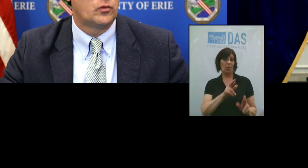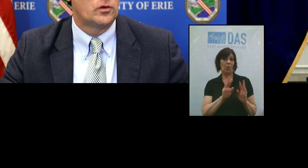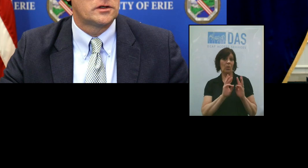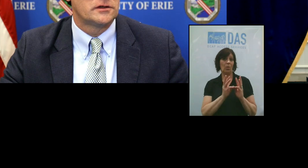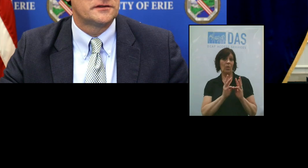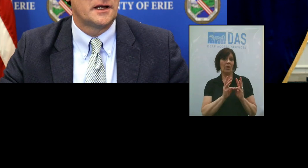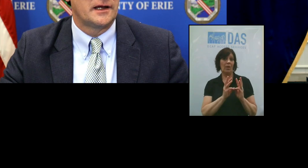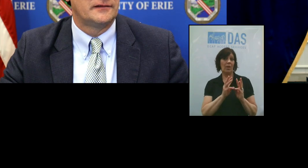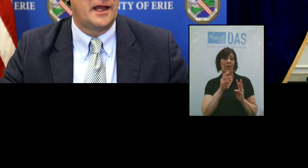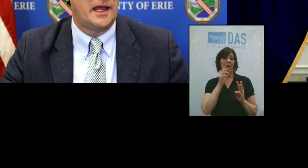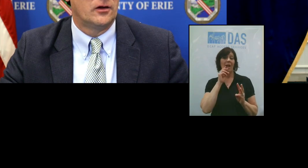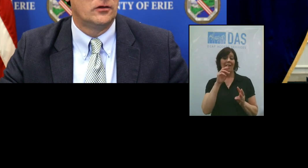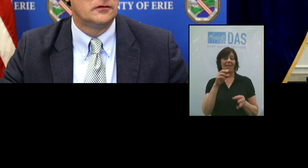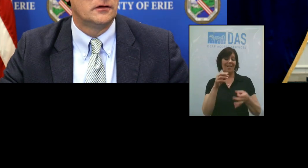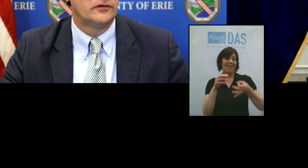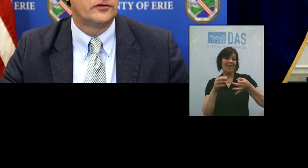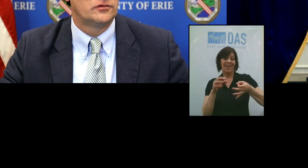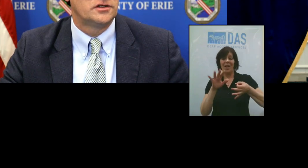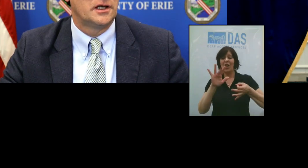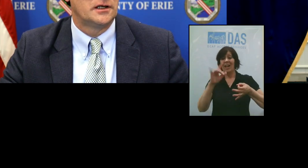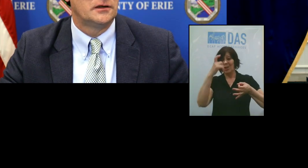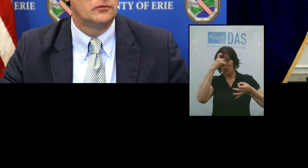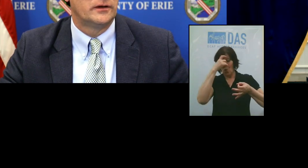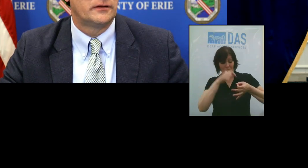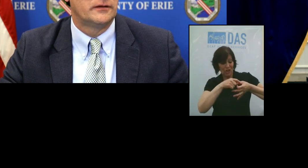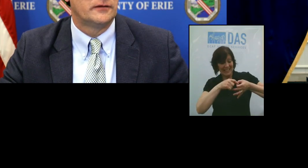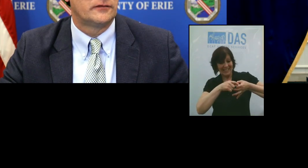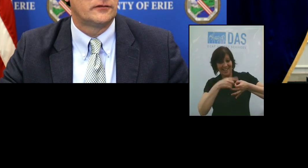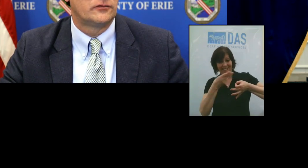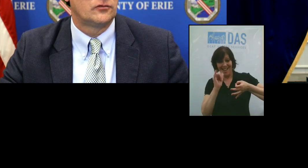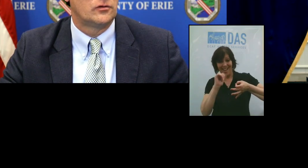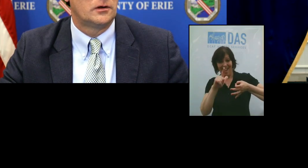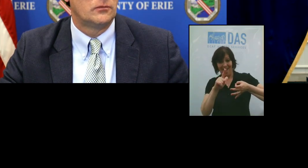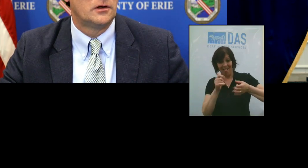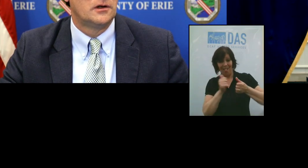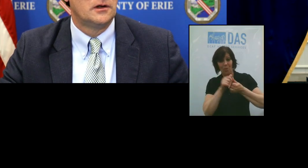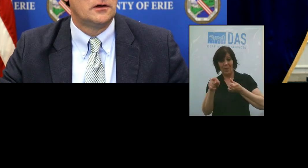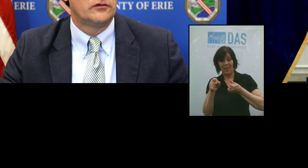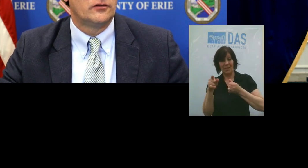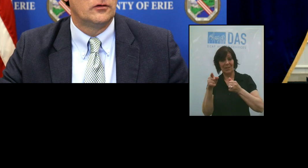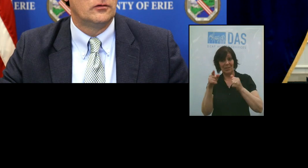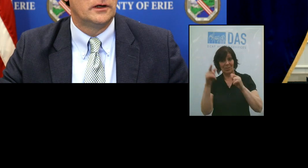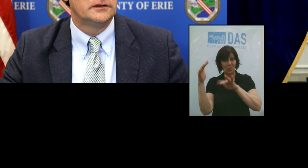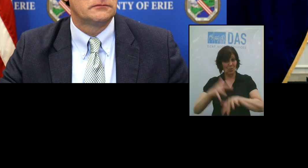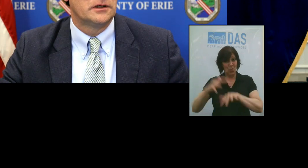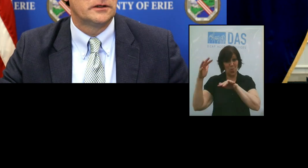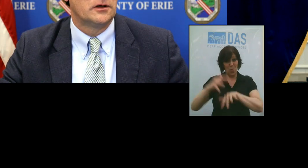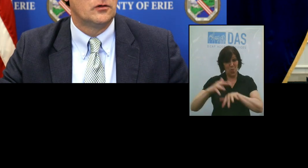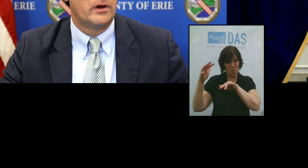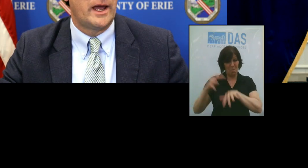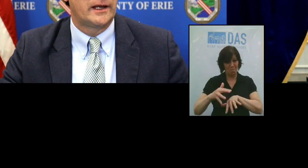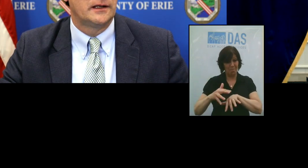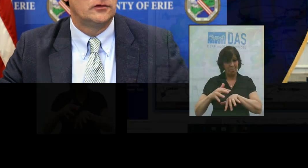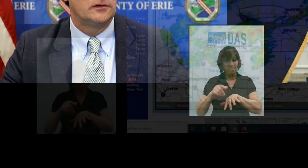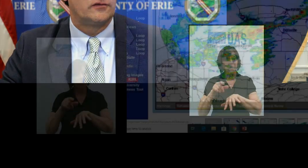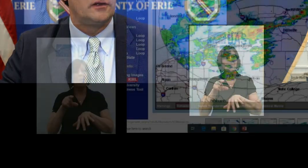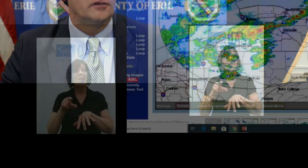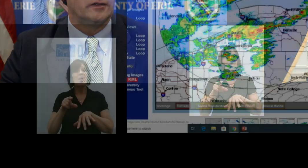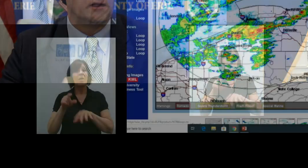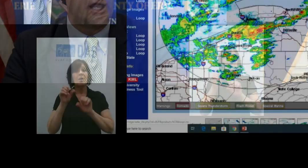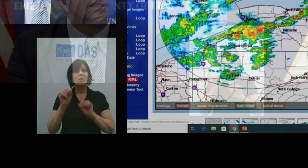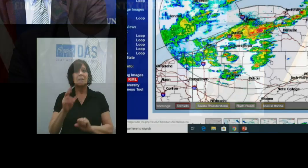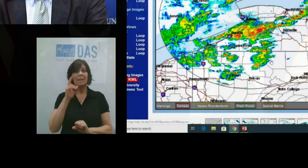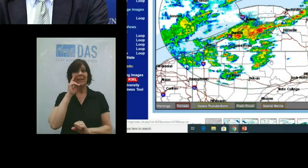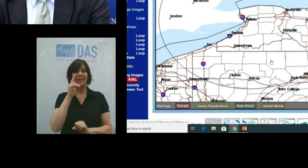is quarter-size hail associated with this storm. So I just wanted to go back, and you can see